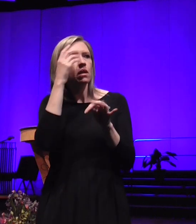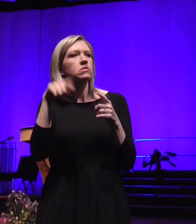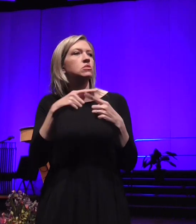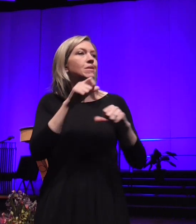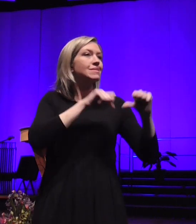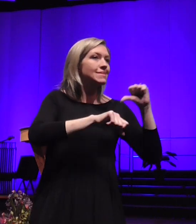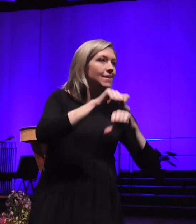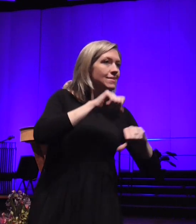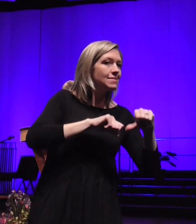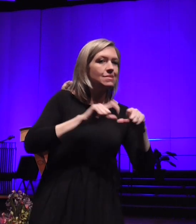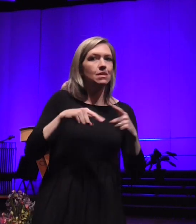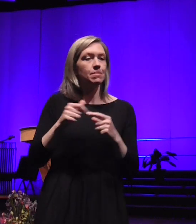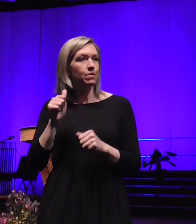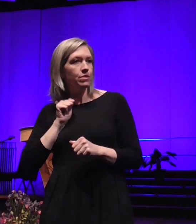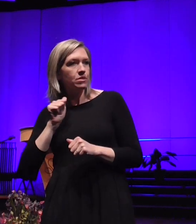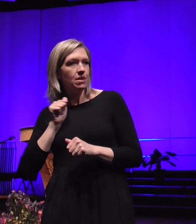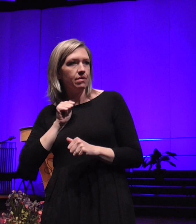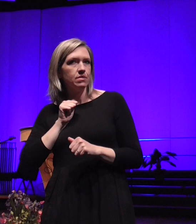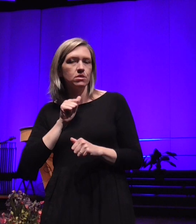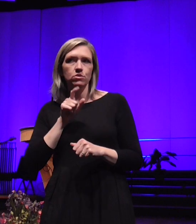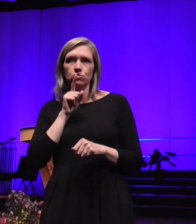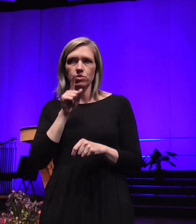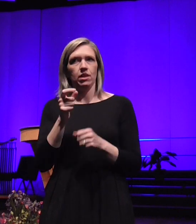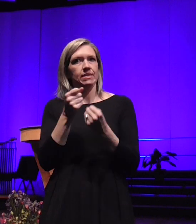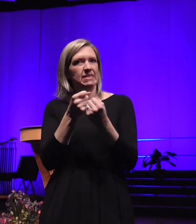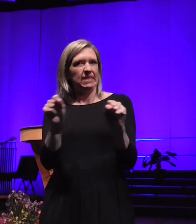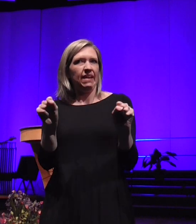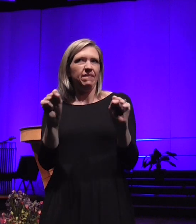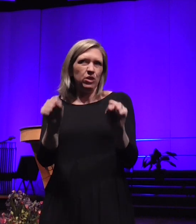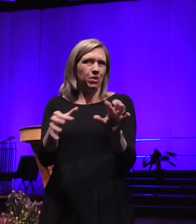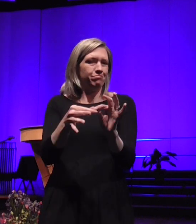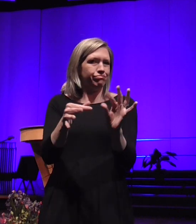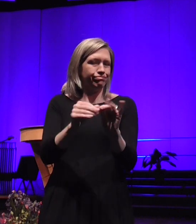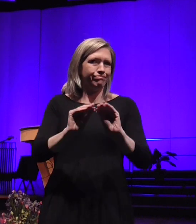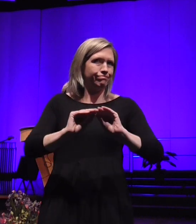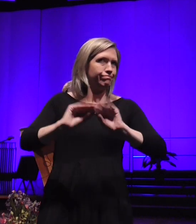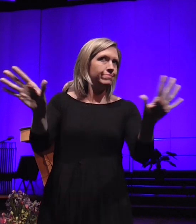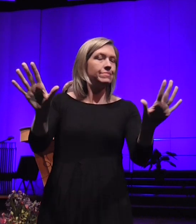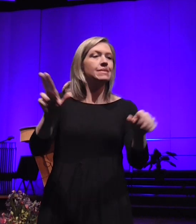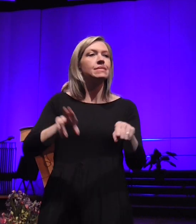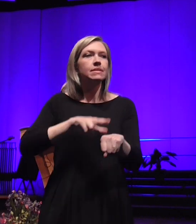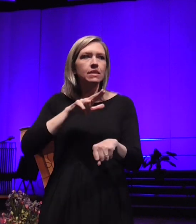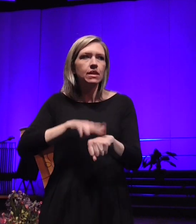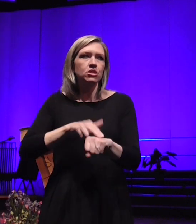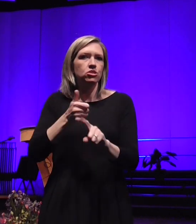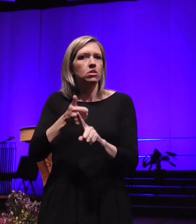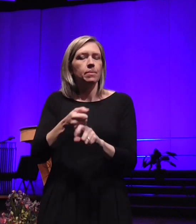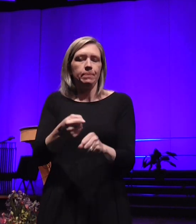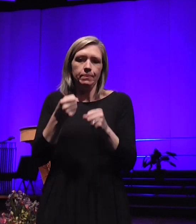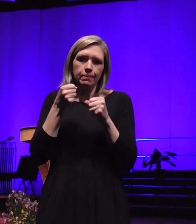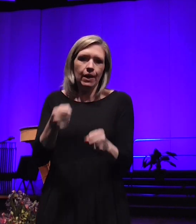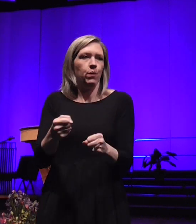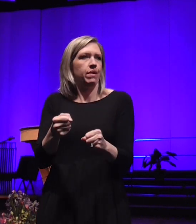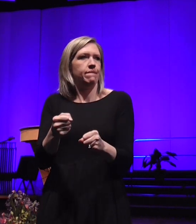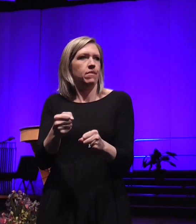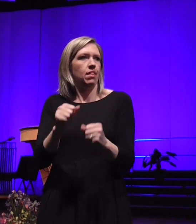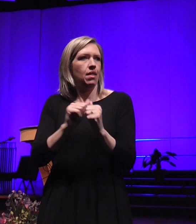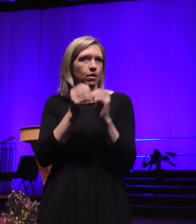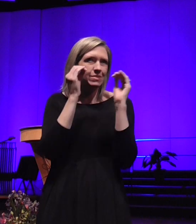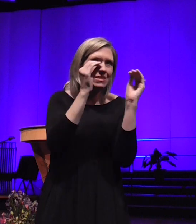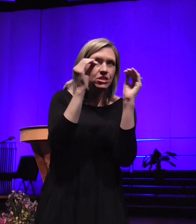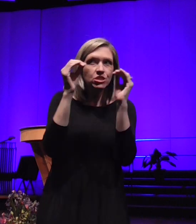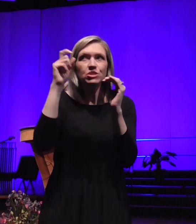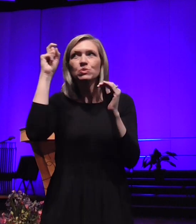of ourselves, and it's safe to say that nature has a powerful way of teaching us